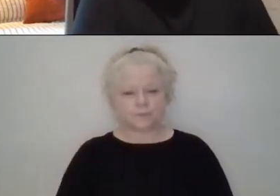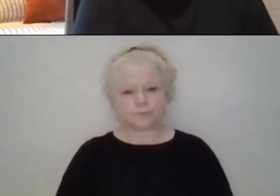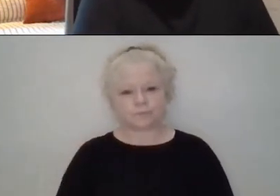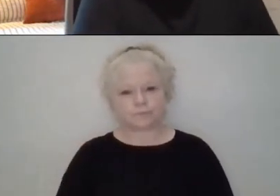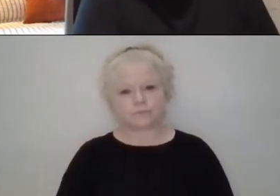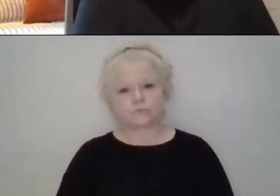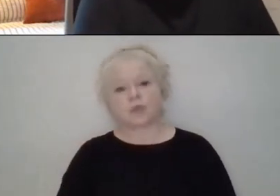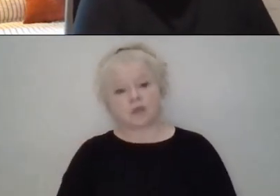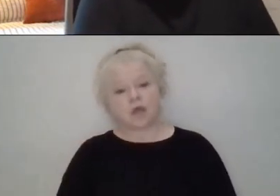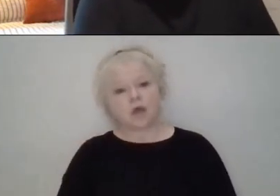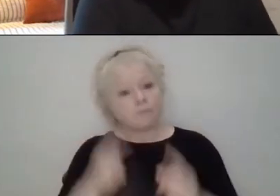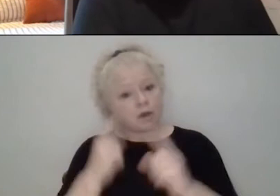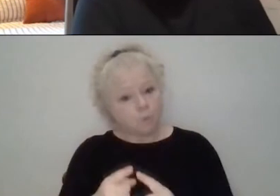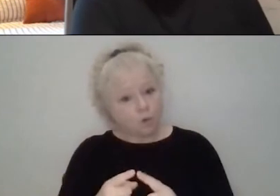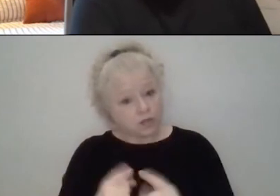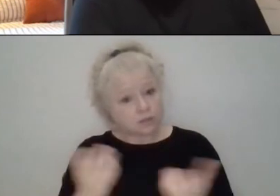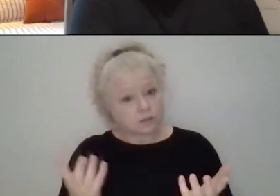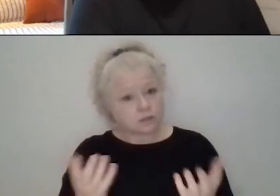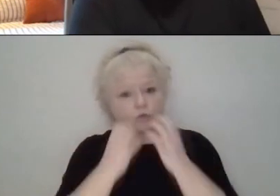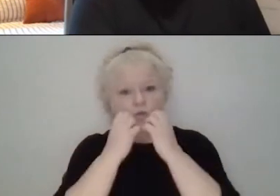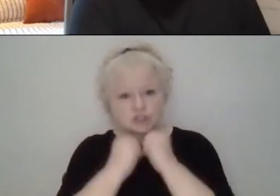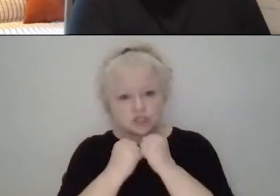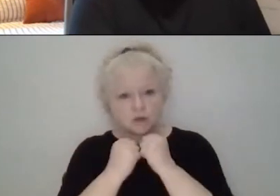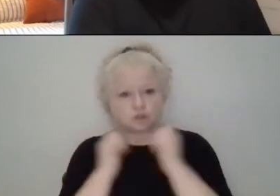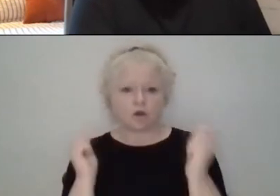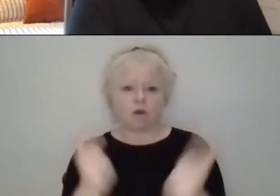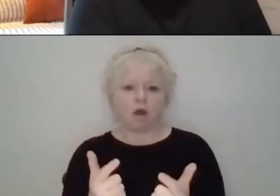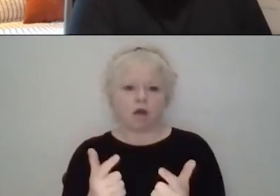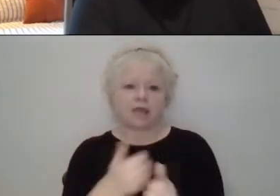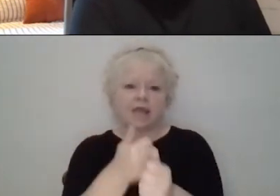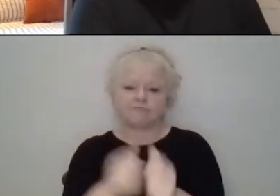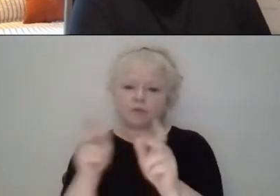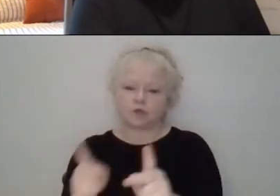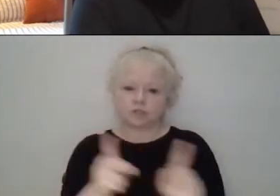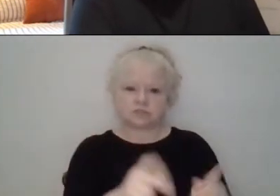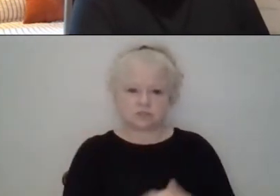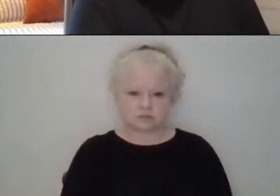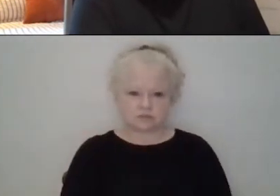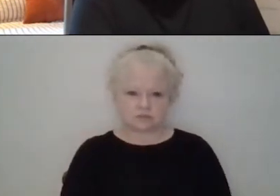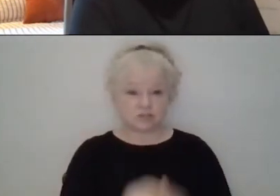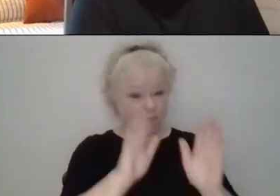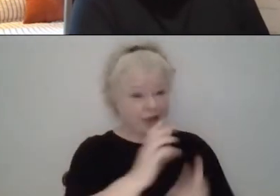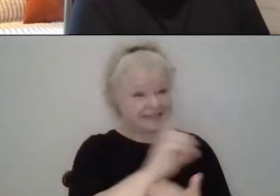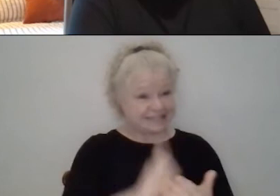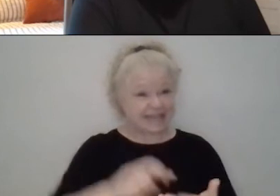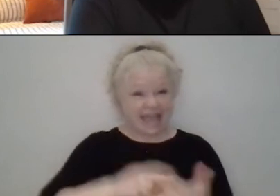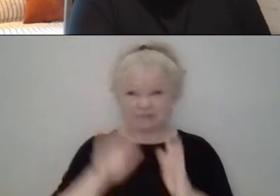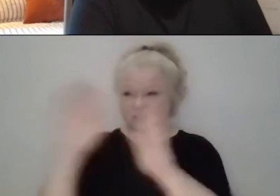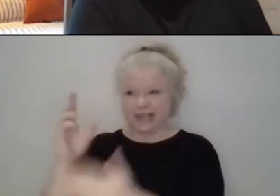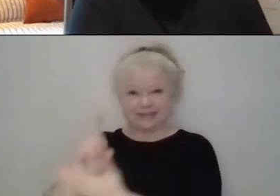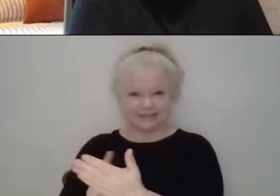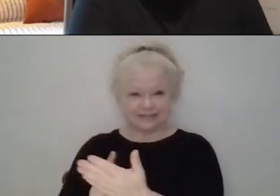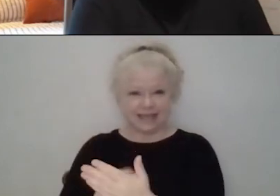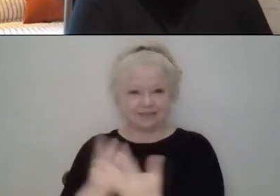more importantly, that we cherish everybody and every single color. And great design is great design. And that's what we're always looking